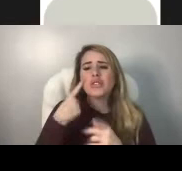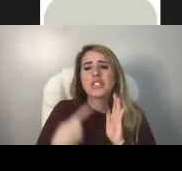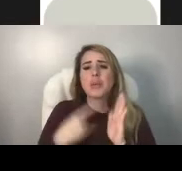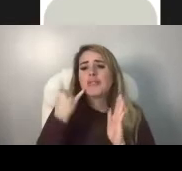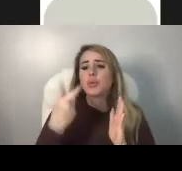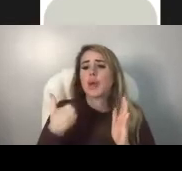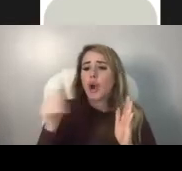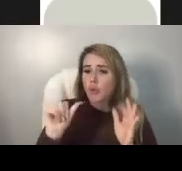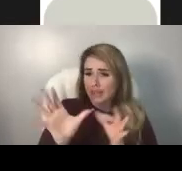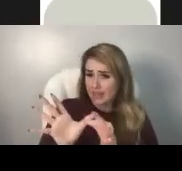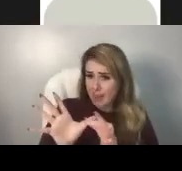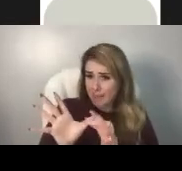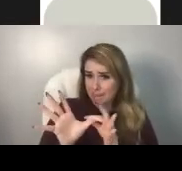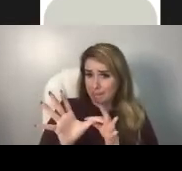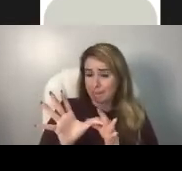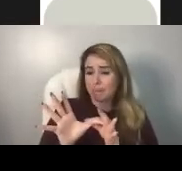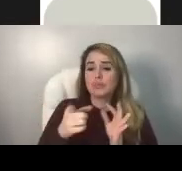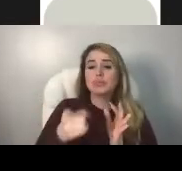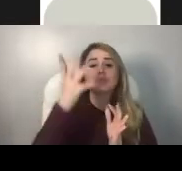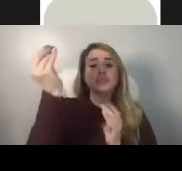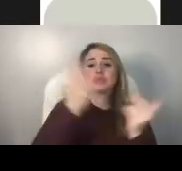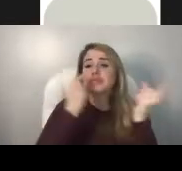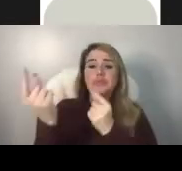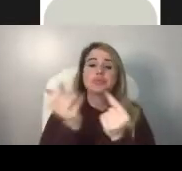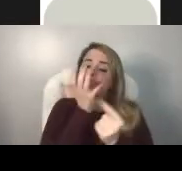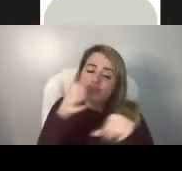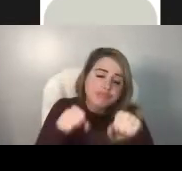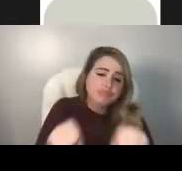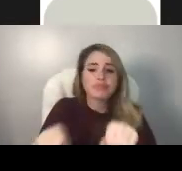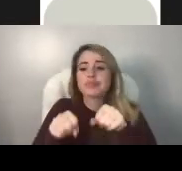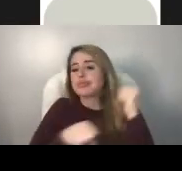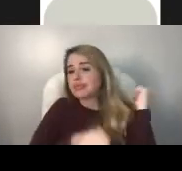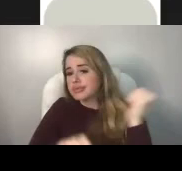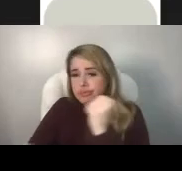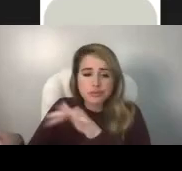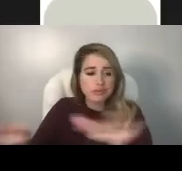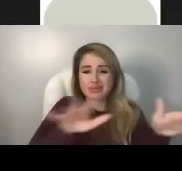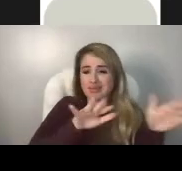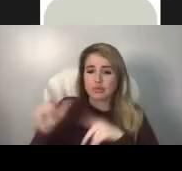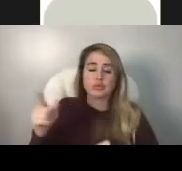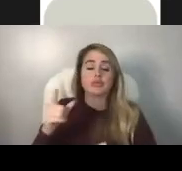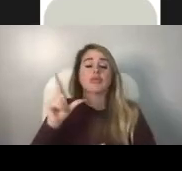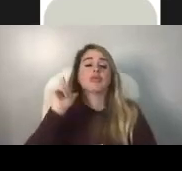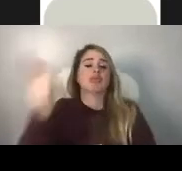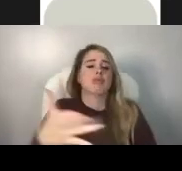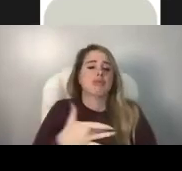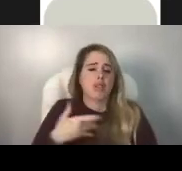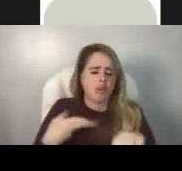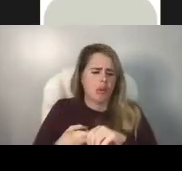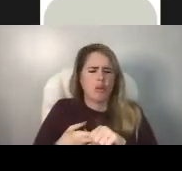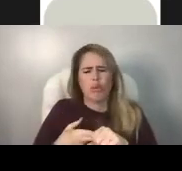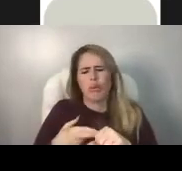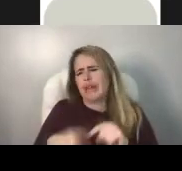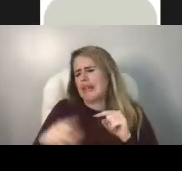in your thumb, you go out, you do a lot of yard work, and it's just killing you, and you can't sleep. I think a shot there makes sense,